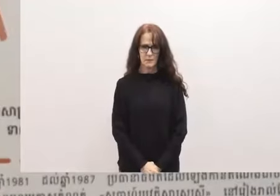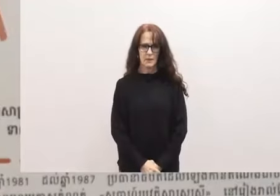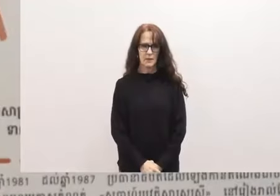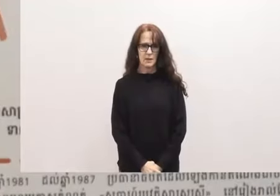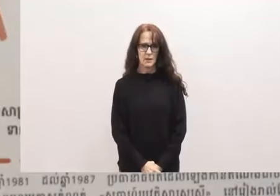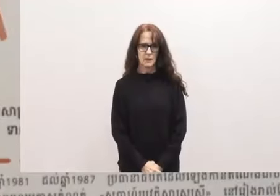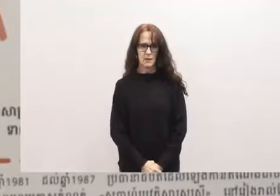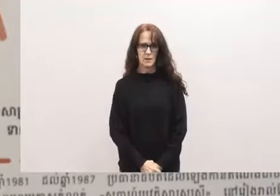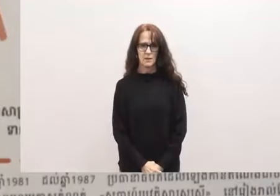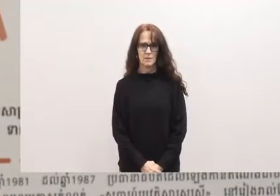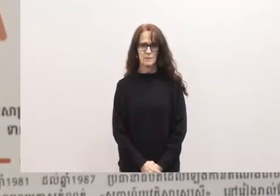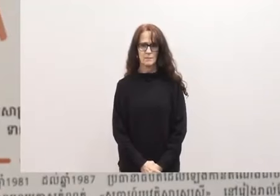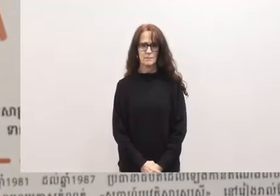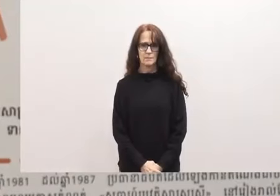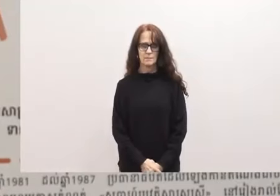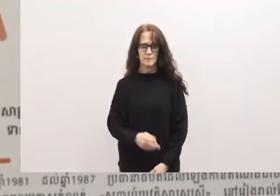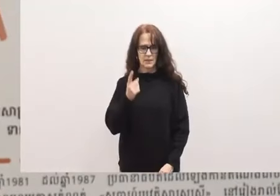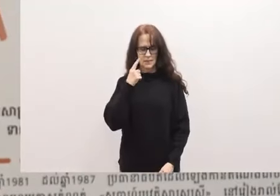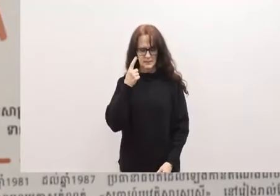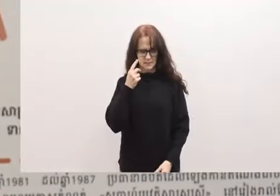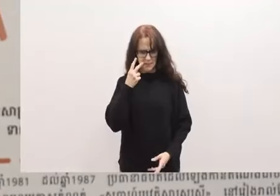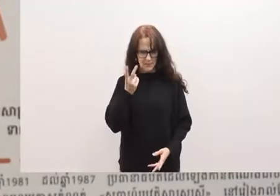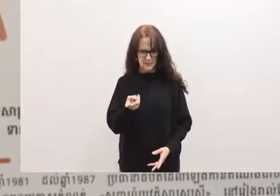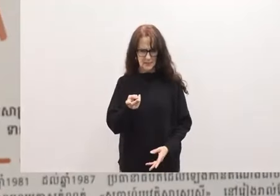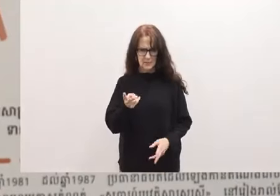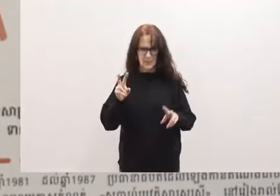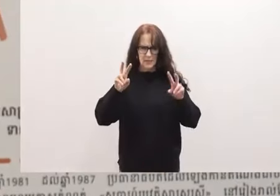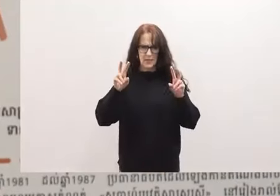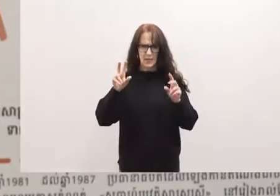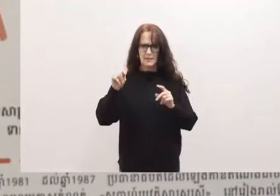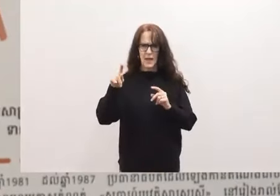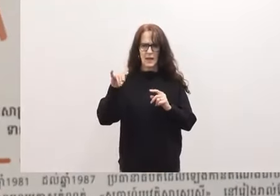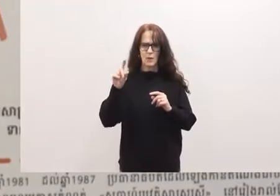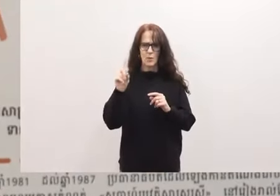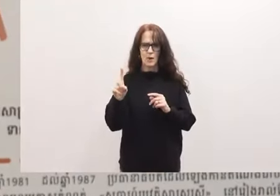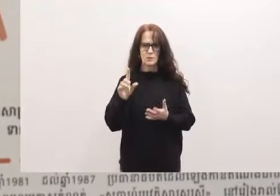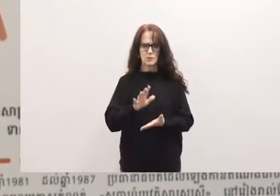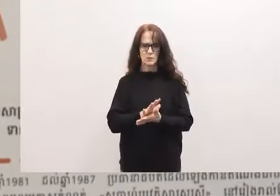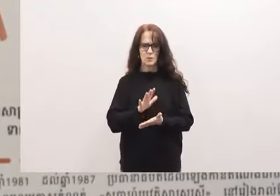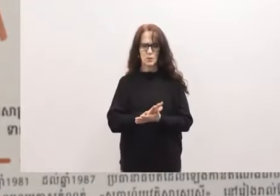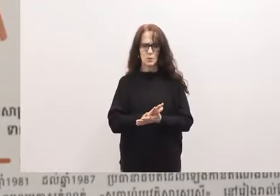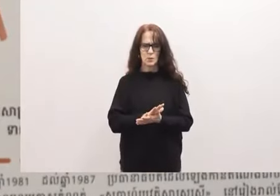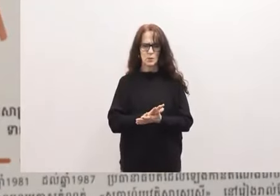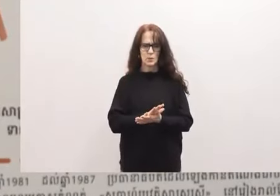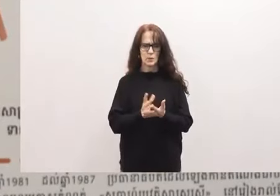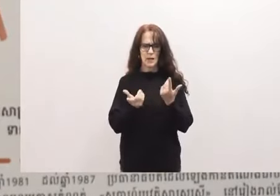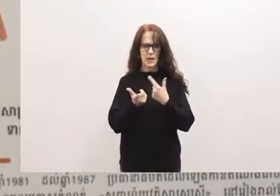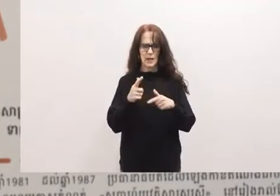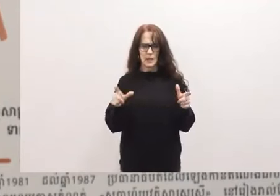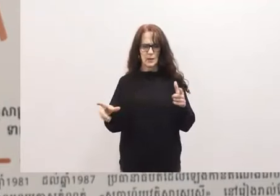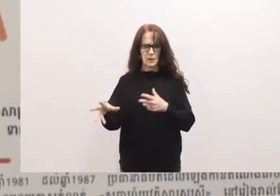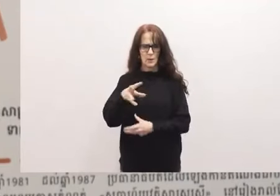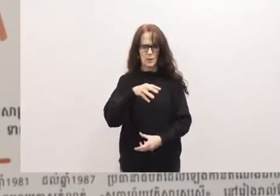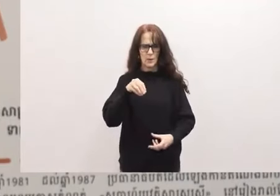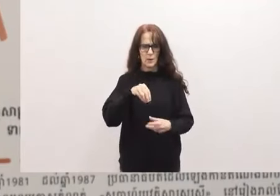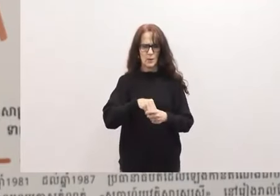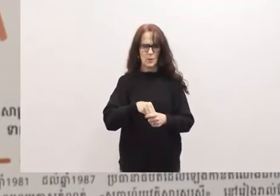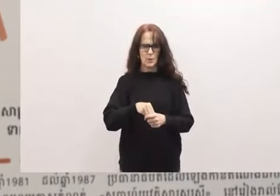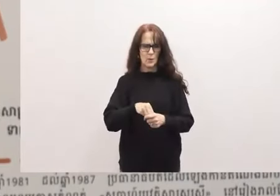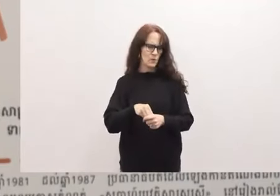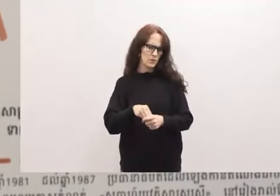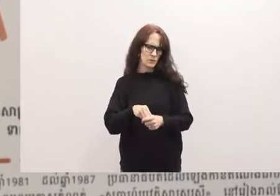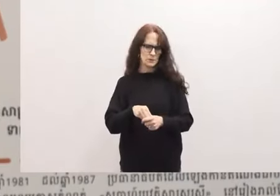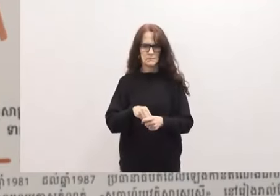So, because I see the Title I schools and language was included there, right? So